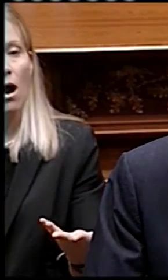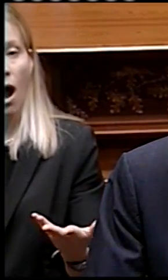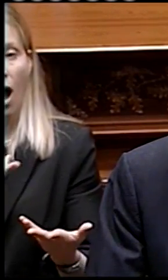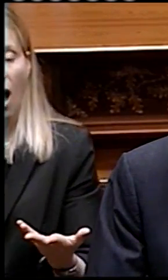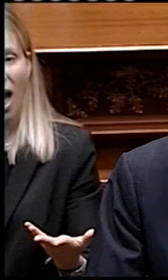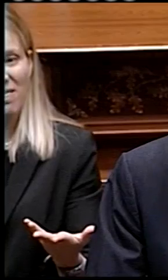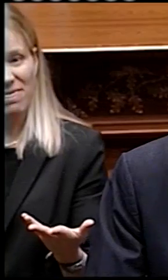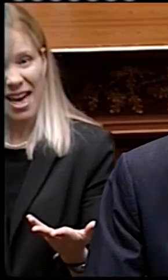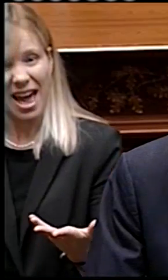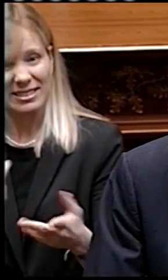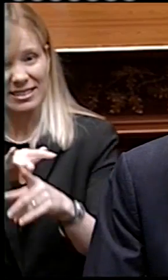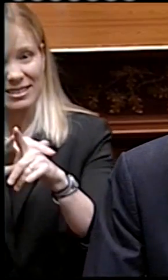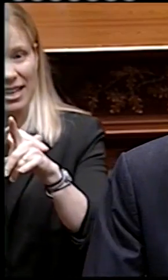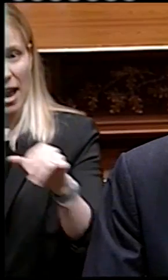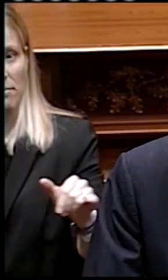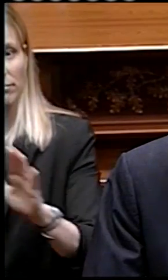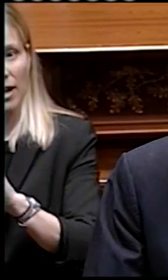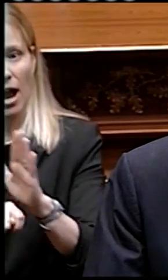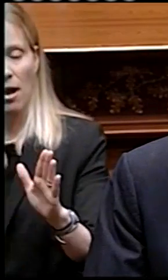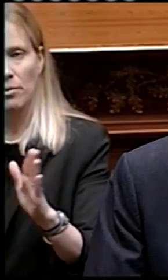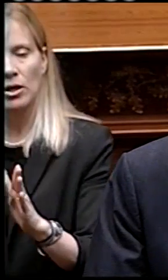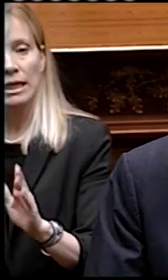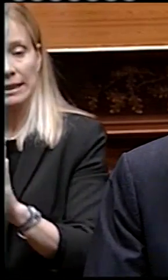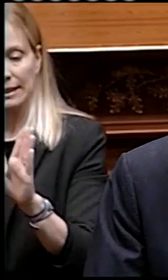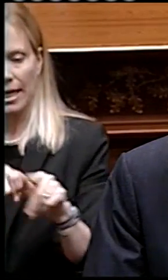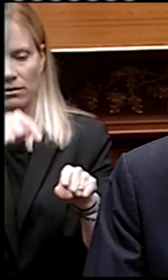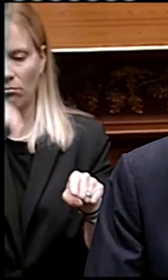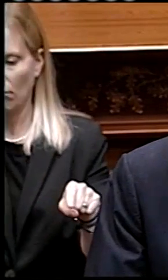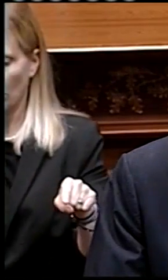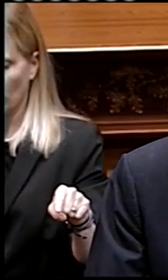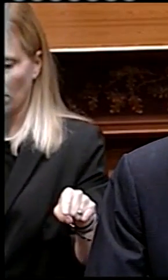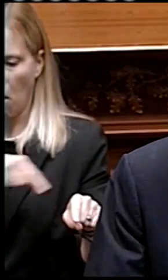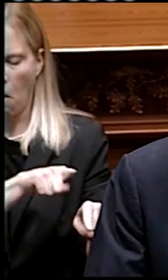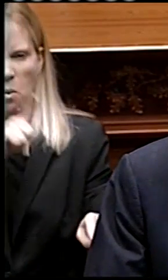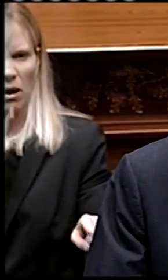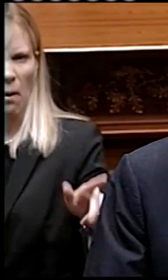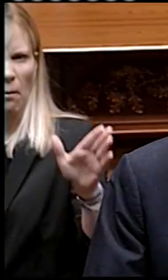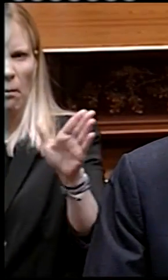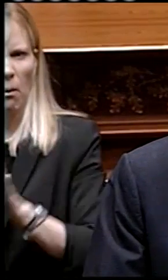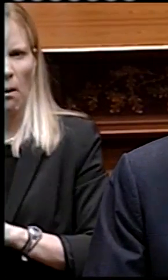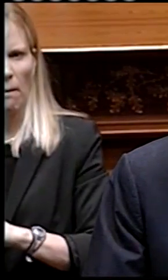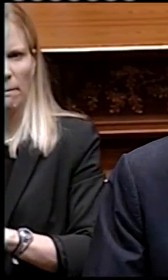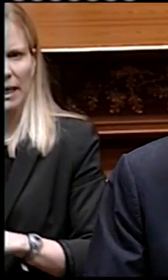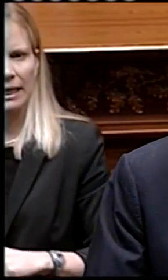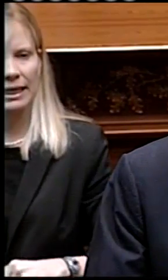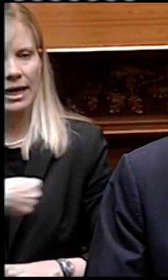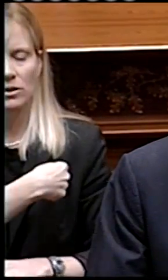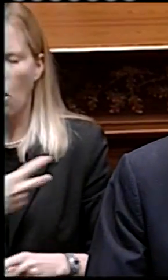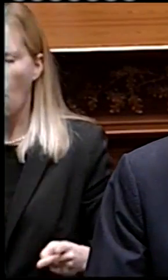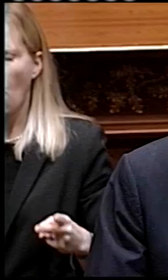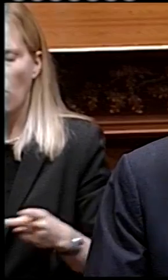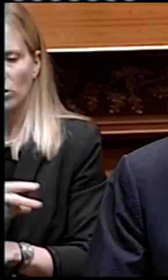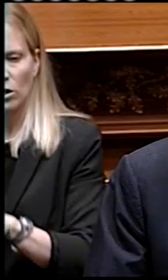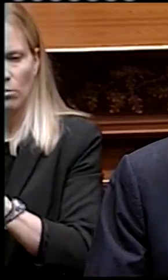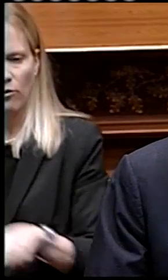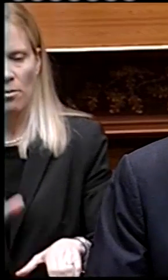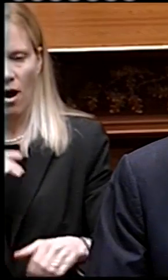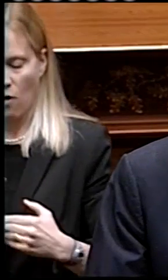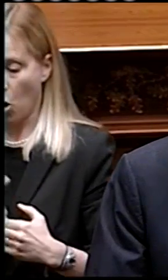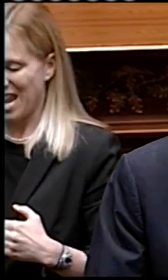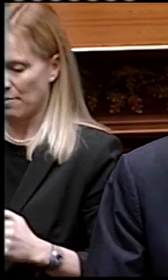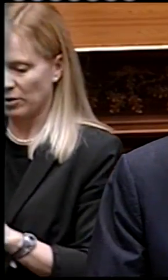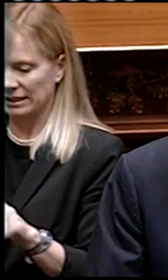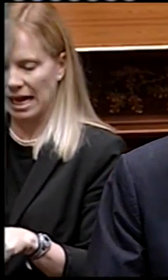And over that same time period, the states around us have been kicking our tails. The worst performing of our neighboring